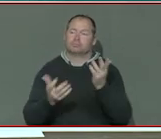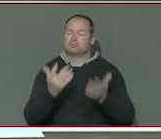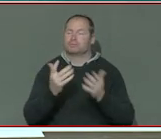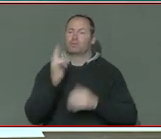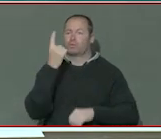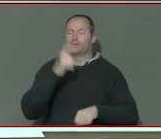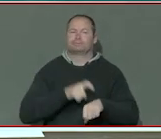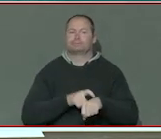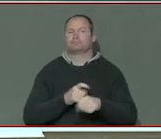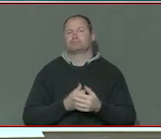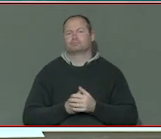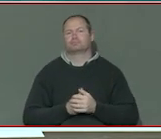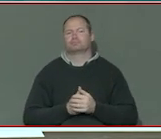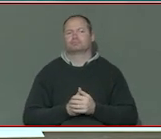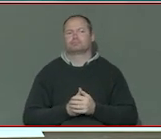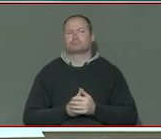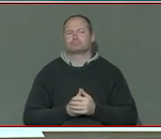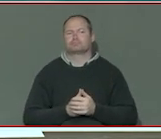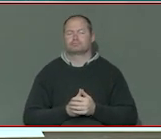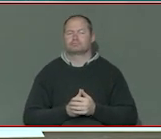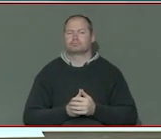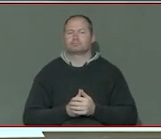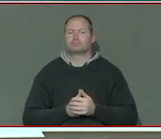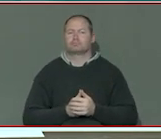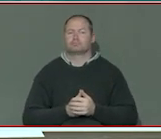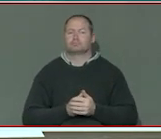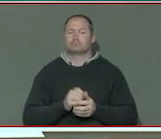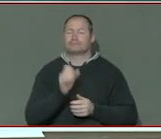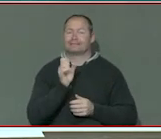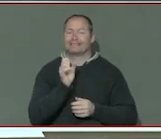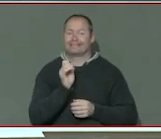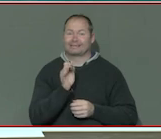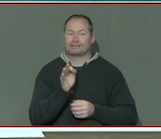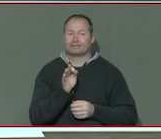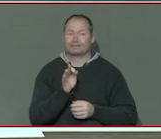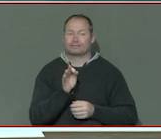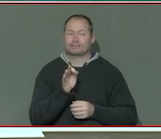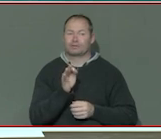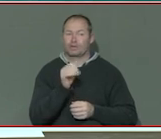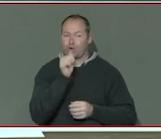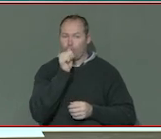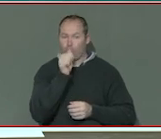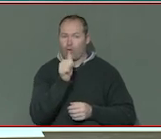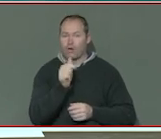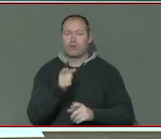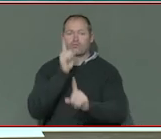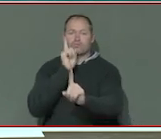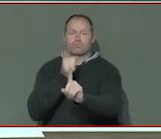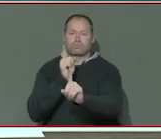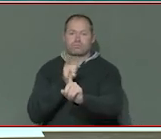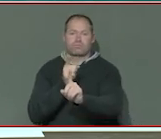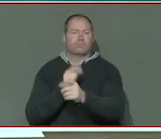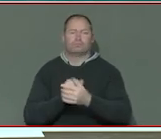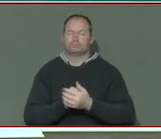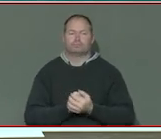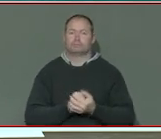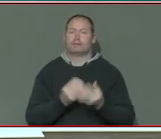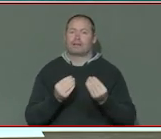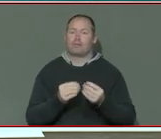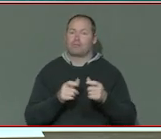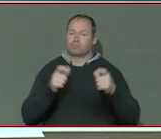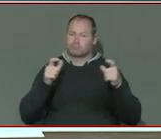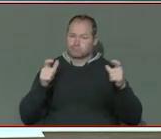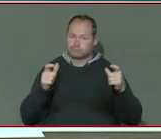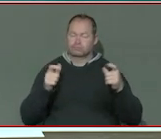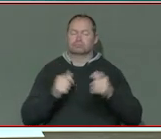thing. If it was really they said in the memo, you can't just say warn him because it was a big figure. It's a large